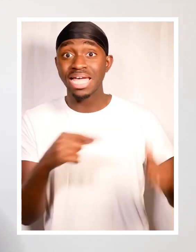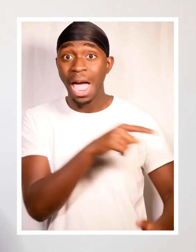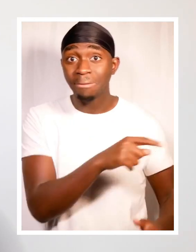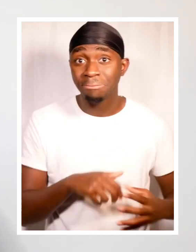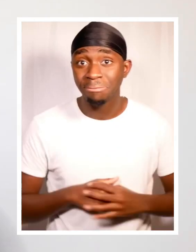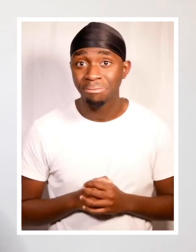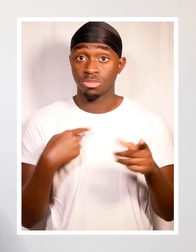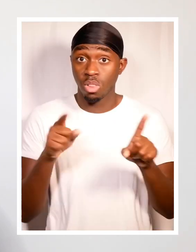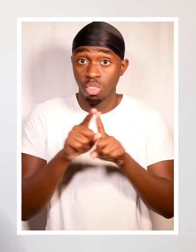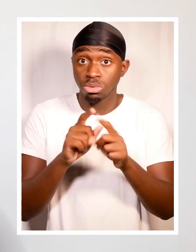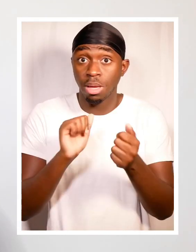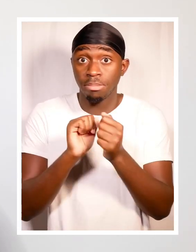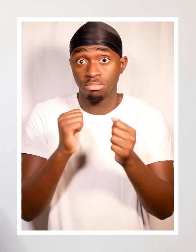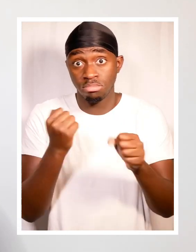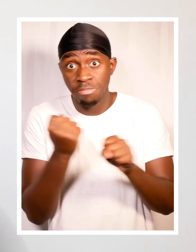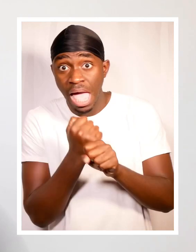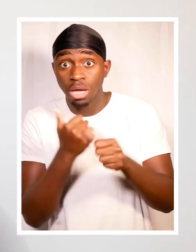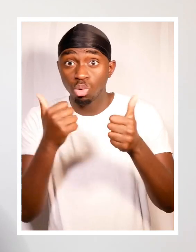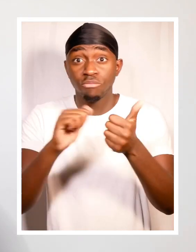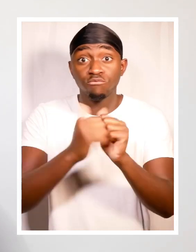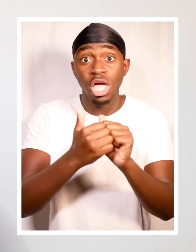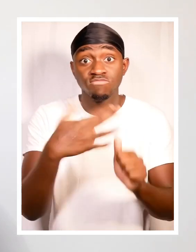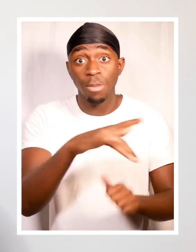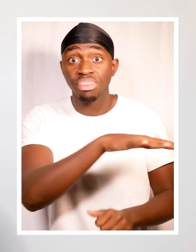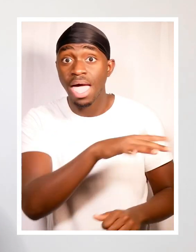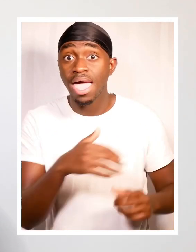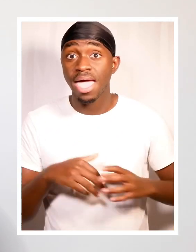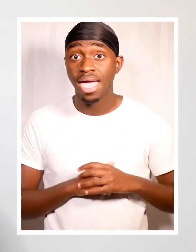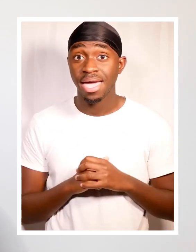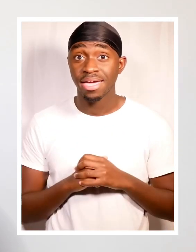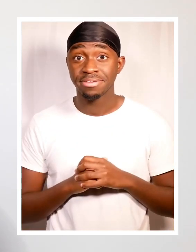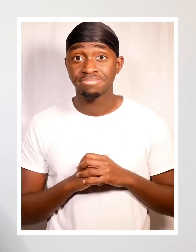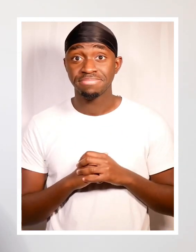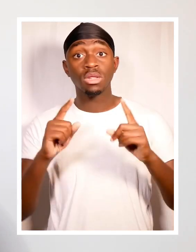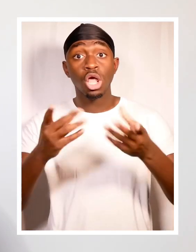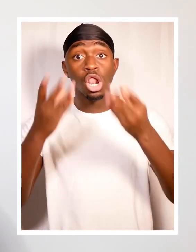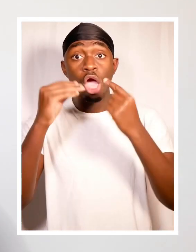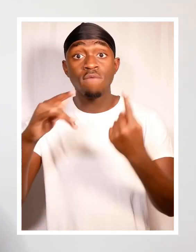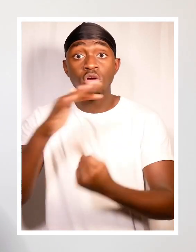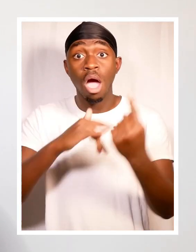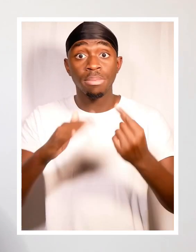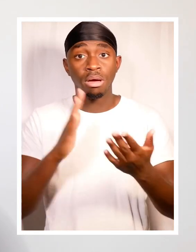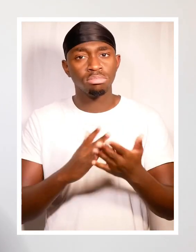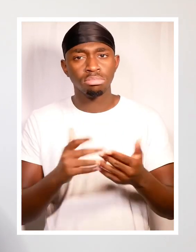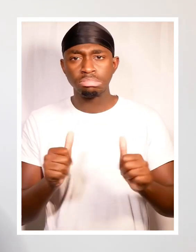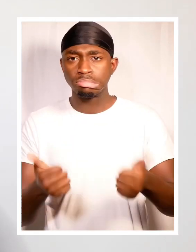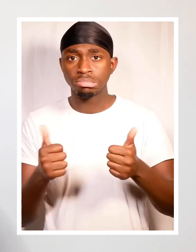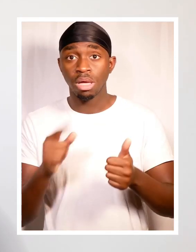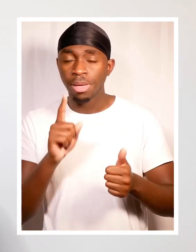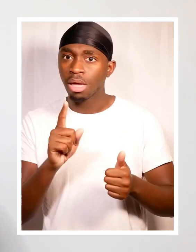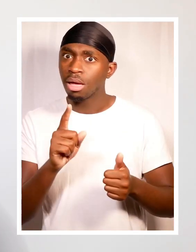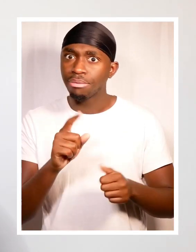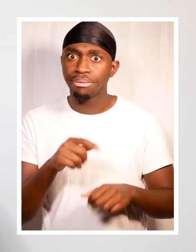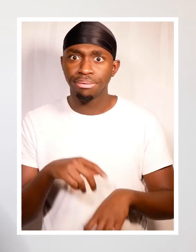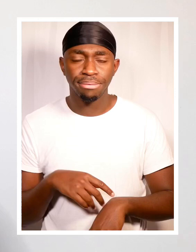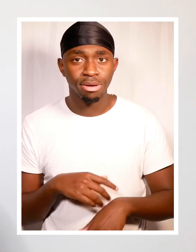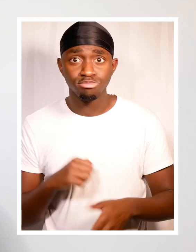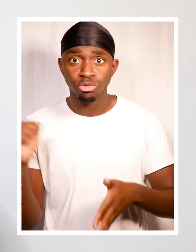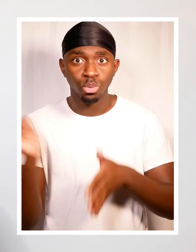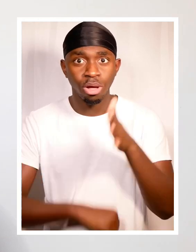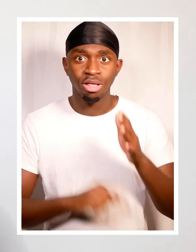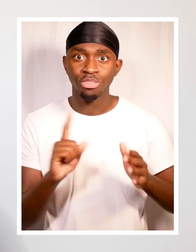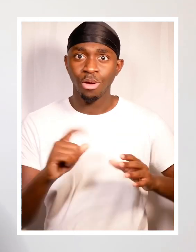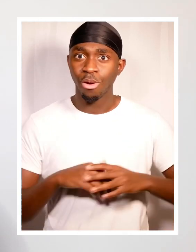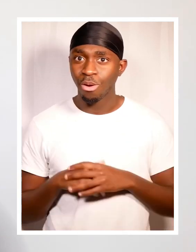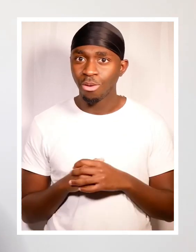intense learning and it was just so much new information that i was like struggling to keep up with